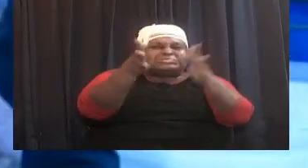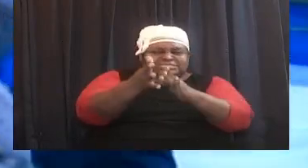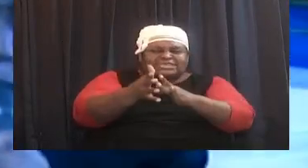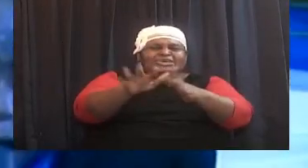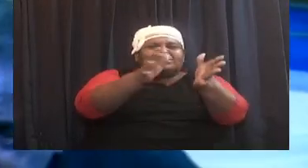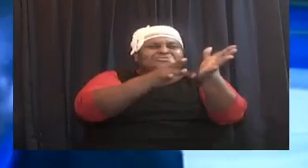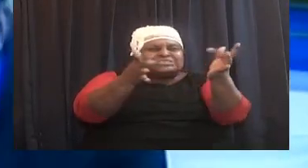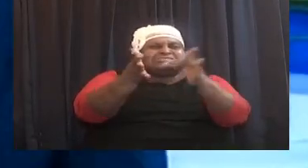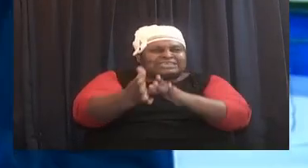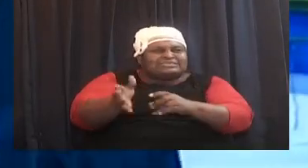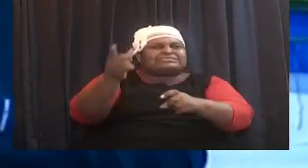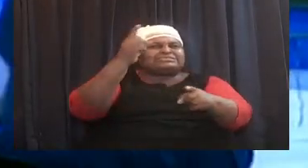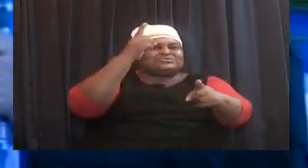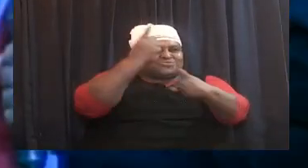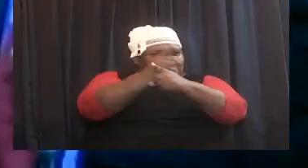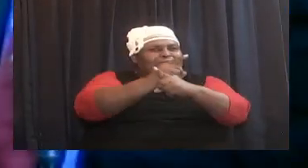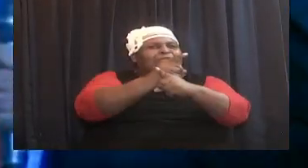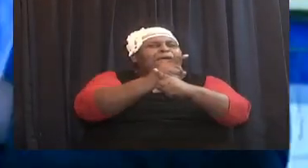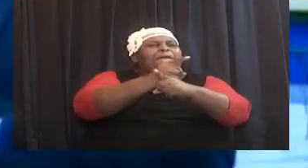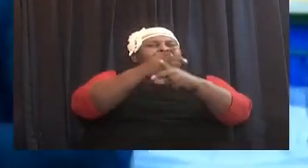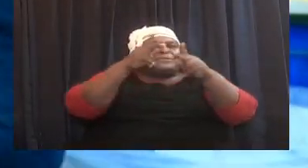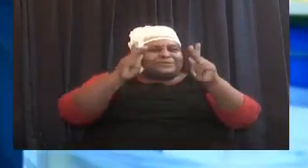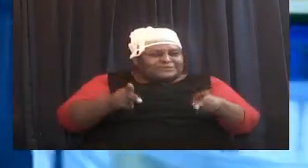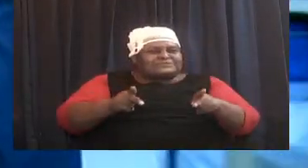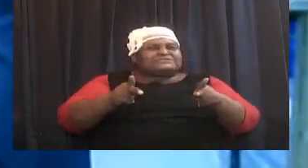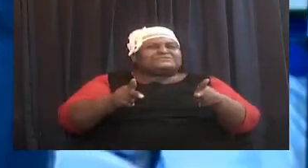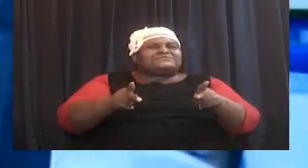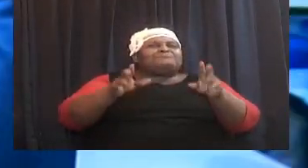explanation of love.